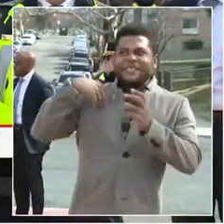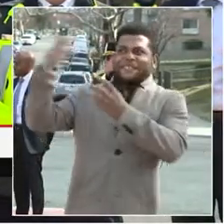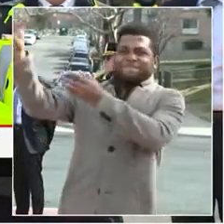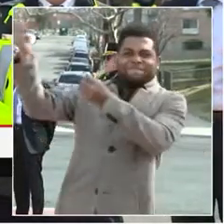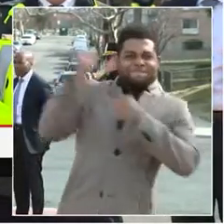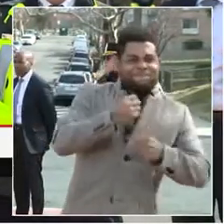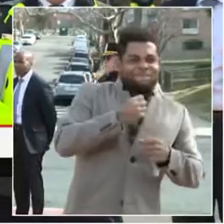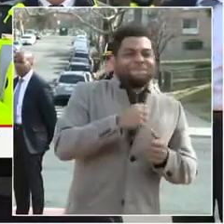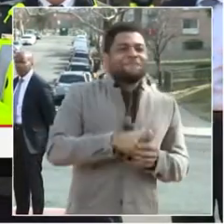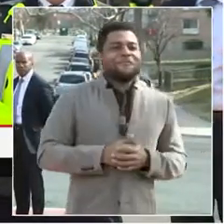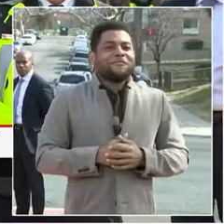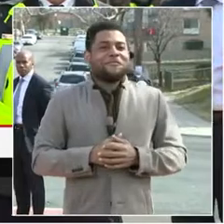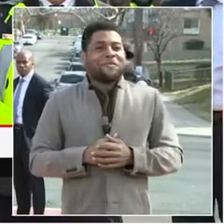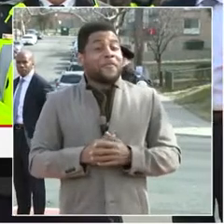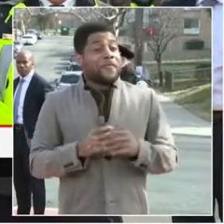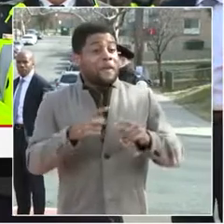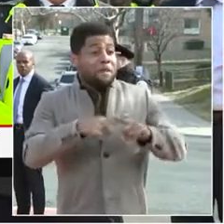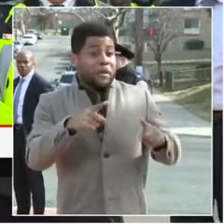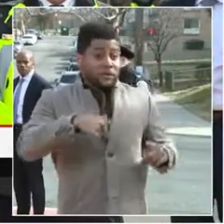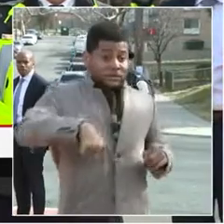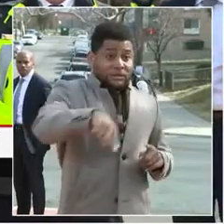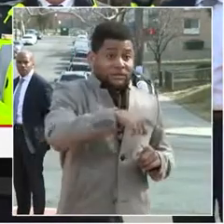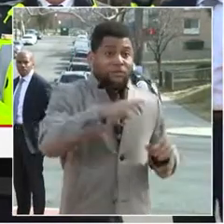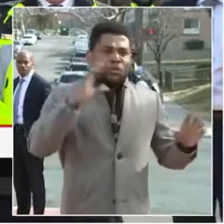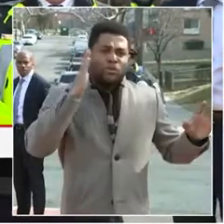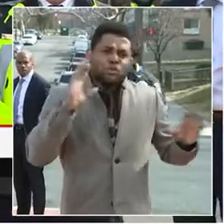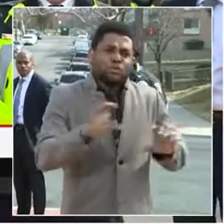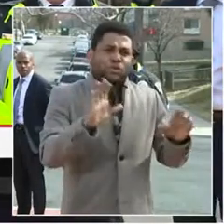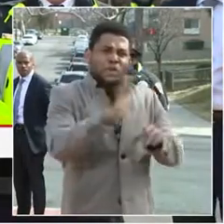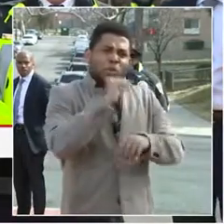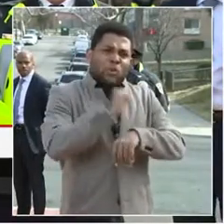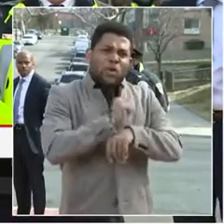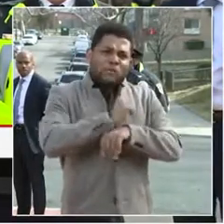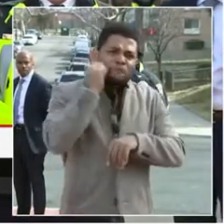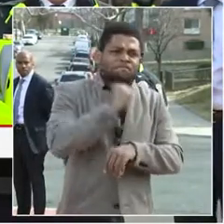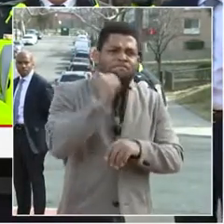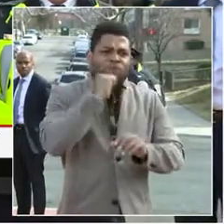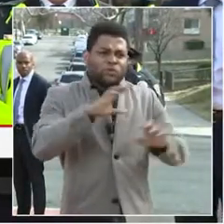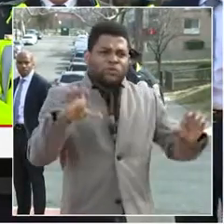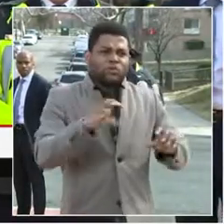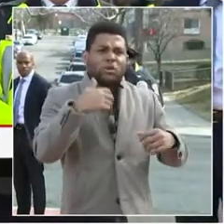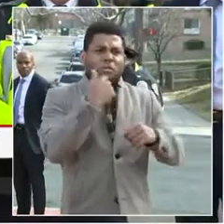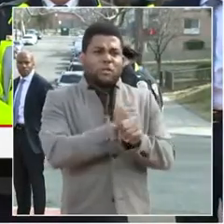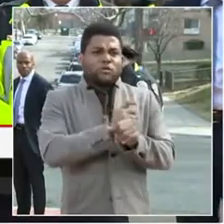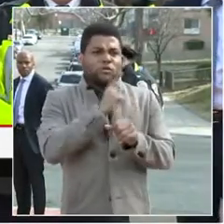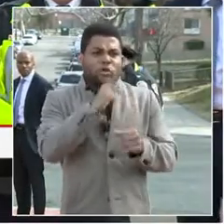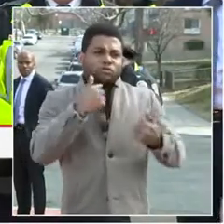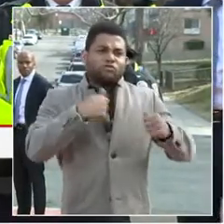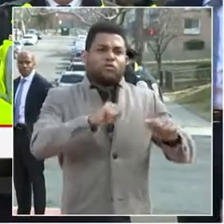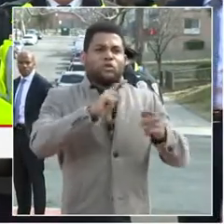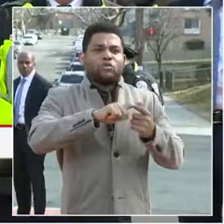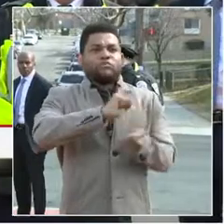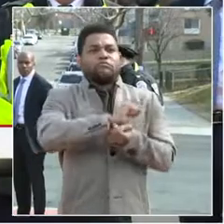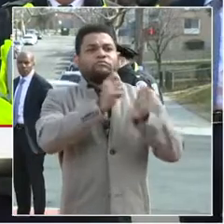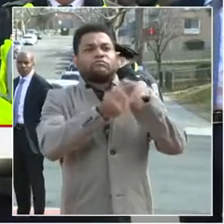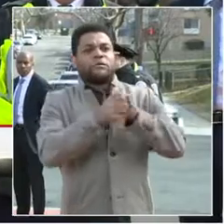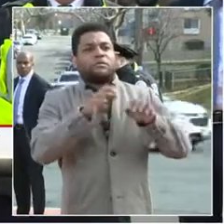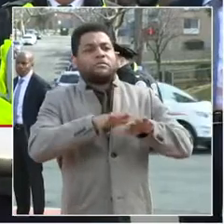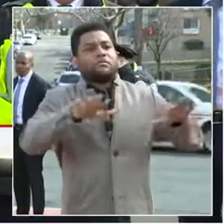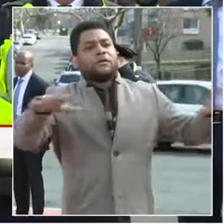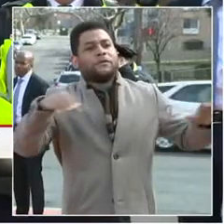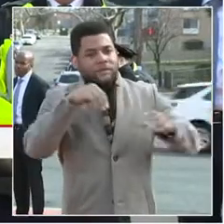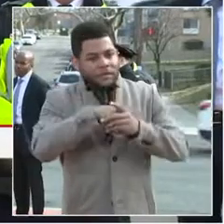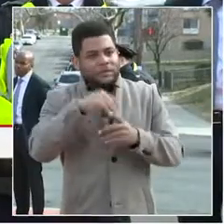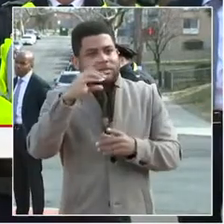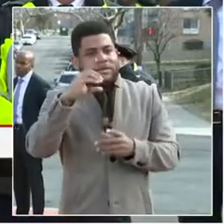initiative behind the scenes every day, making sure that we're doing the ground and pound work to make a difference in community. I think it's important to point out, you know, the